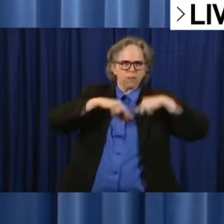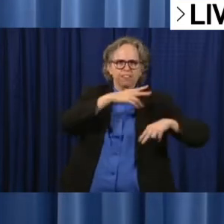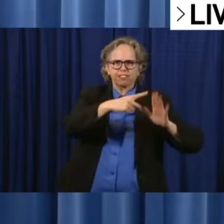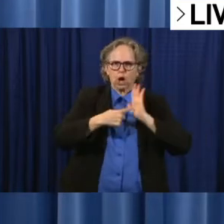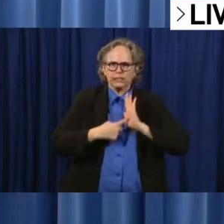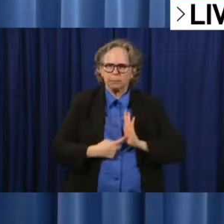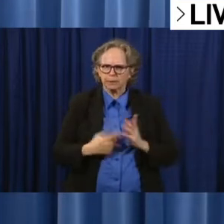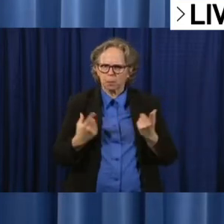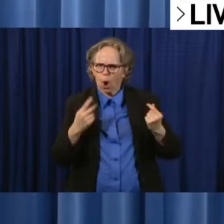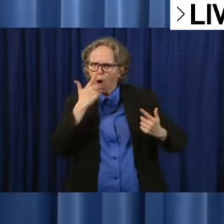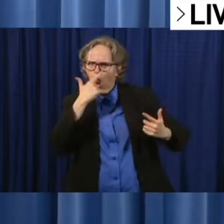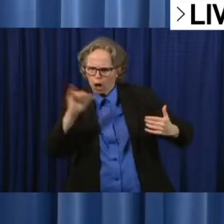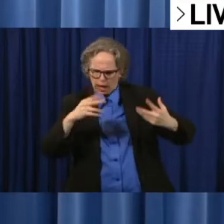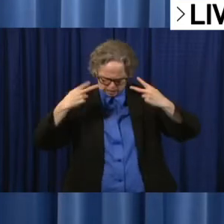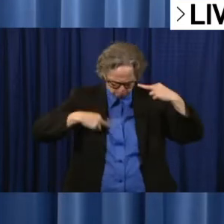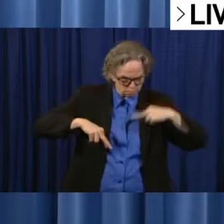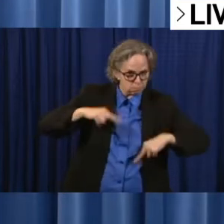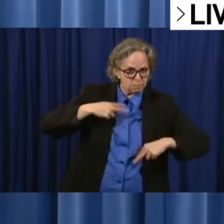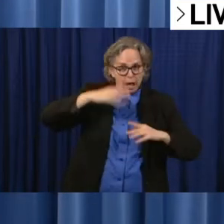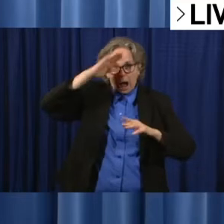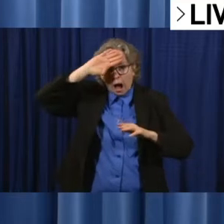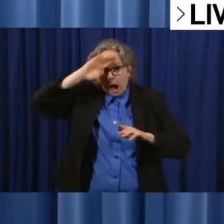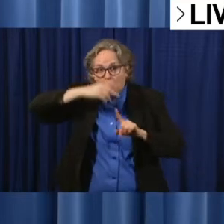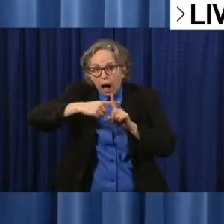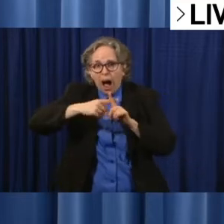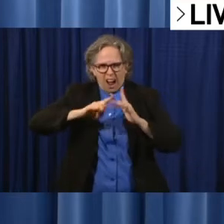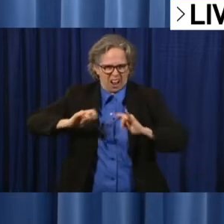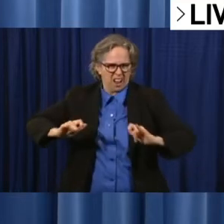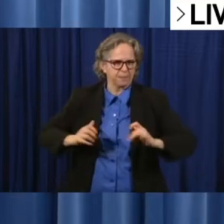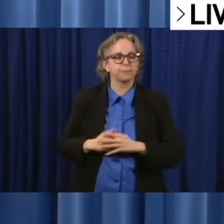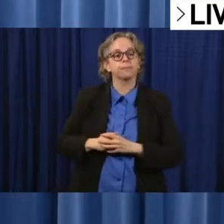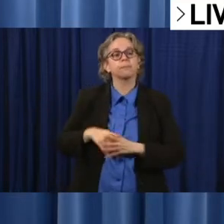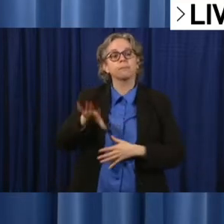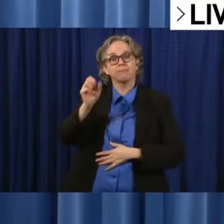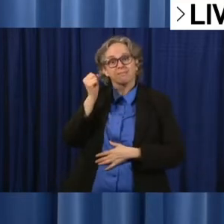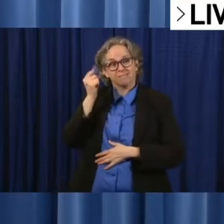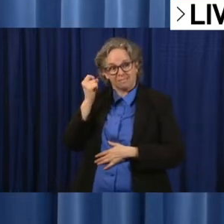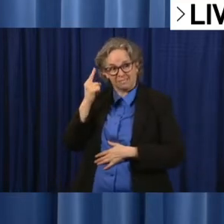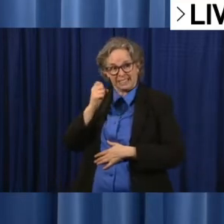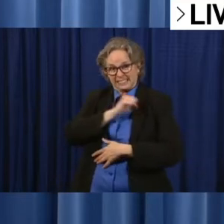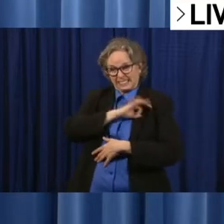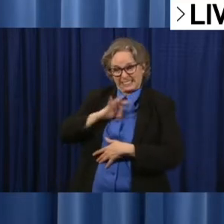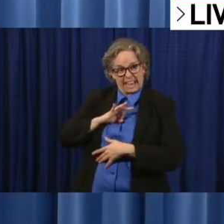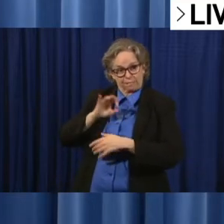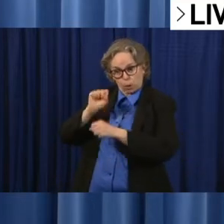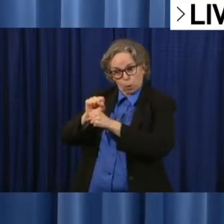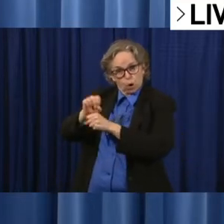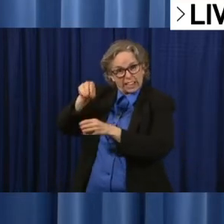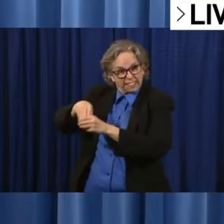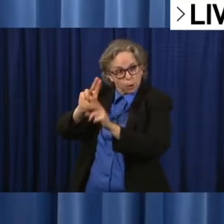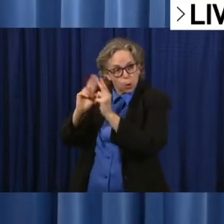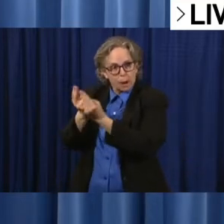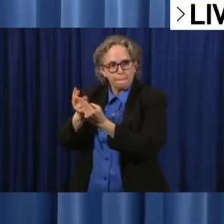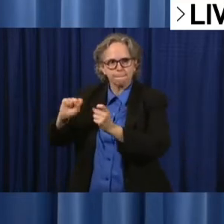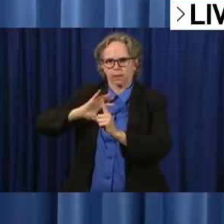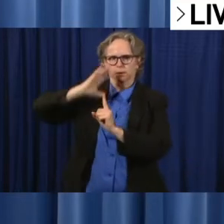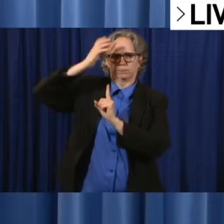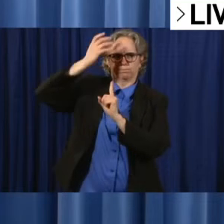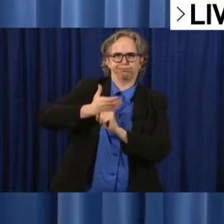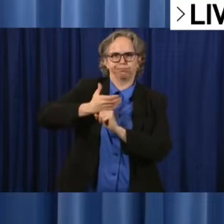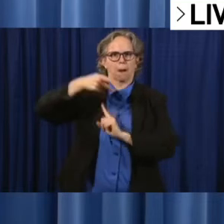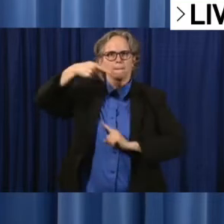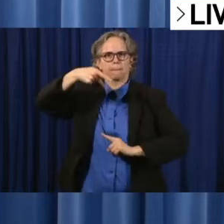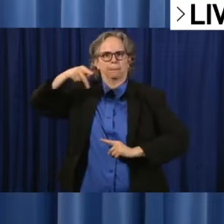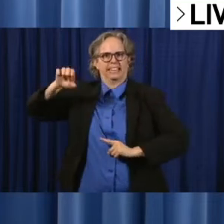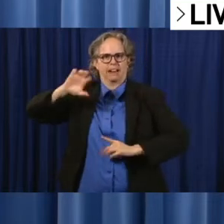In addition, members working in this unit are now using full PPE, including masks, gowns, gloves, shoe covers, and face